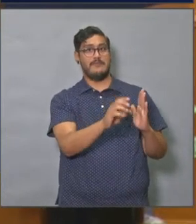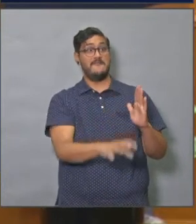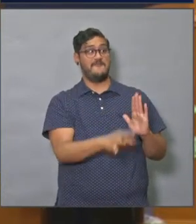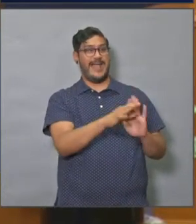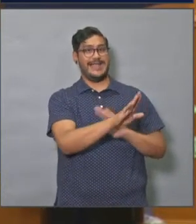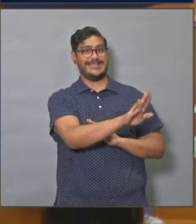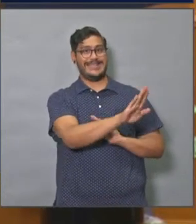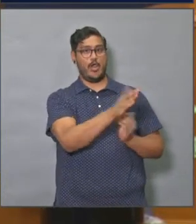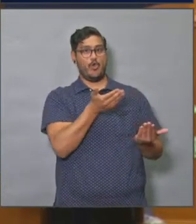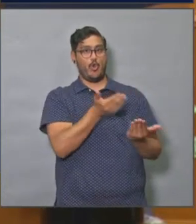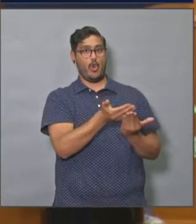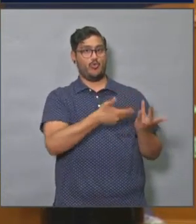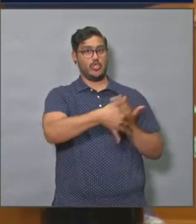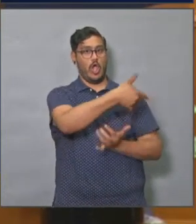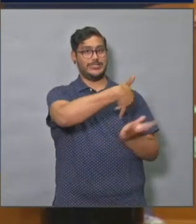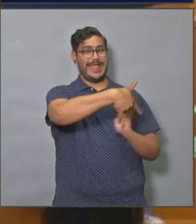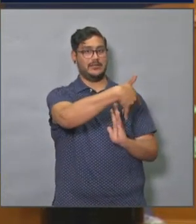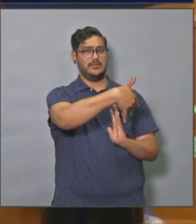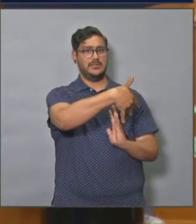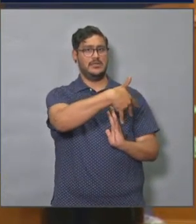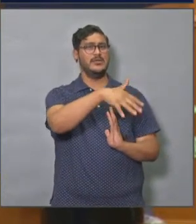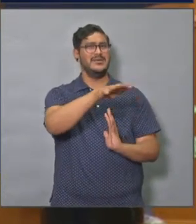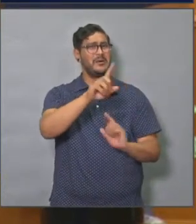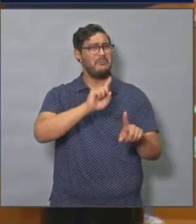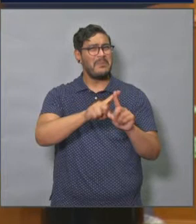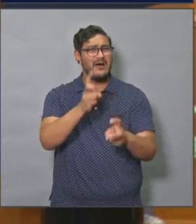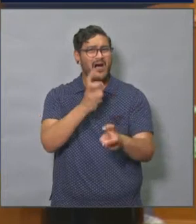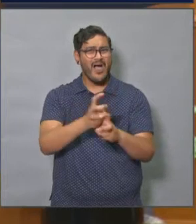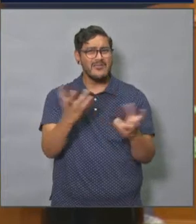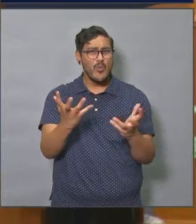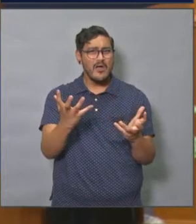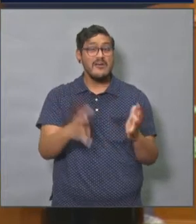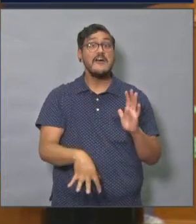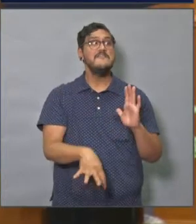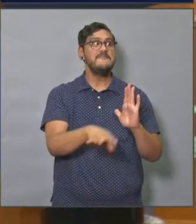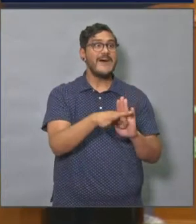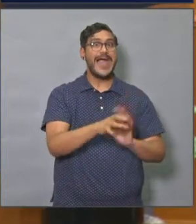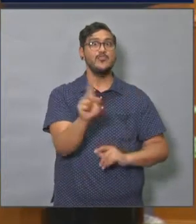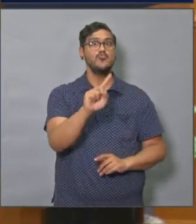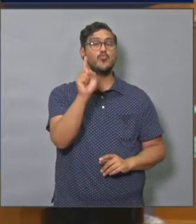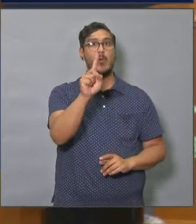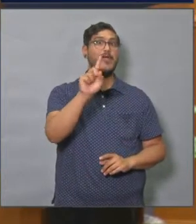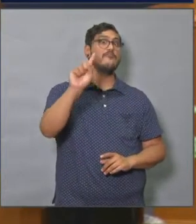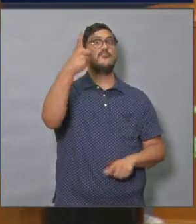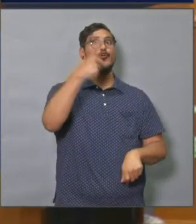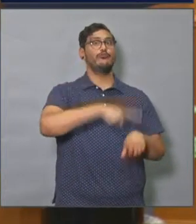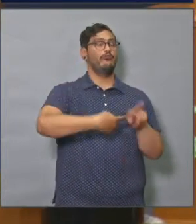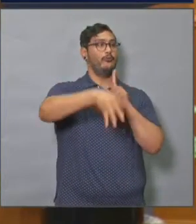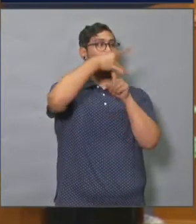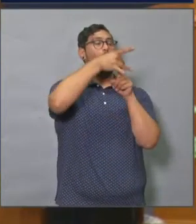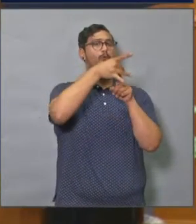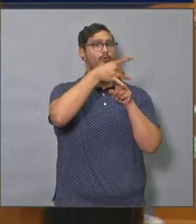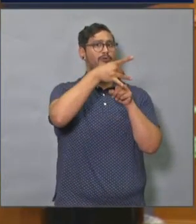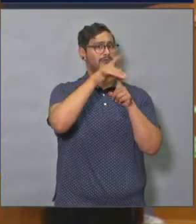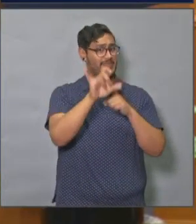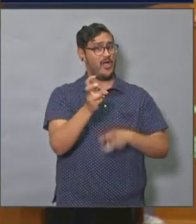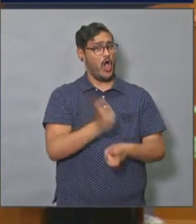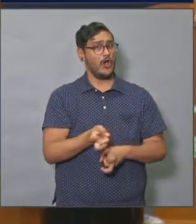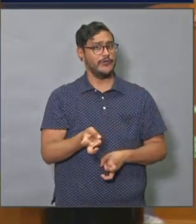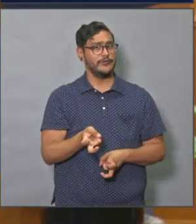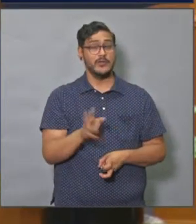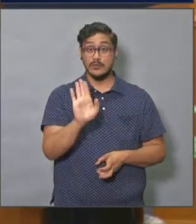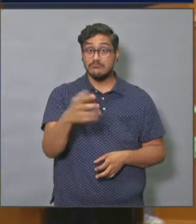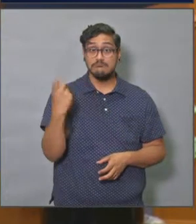really hard to sort out where the exposures are, though. So I want to say that's a limitation. Even when we ask questions,